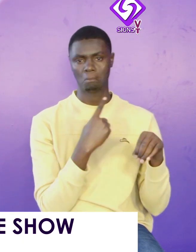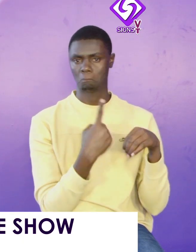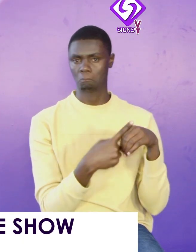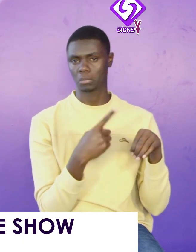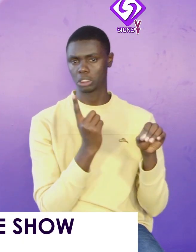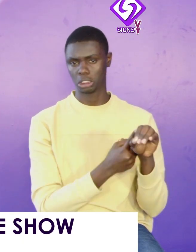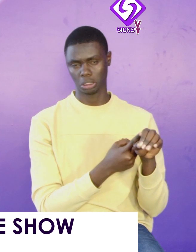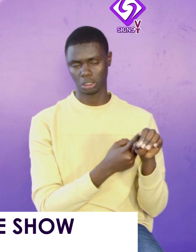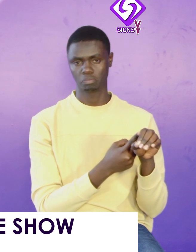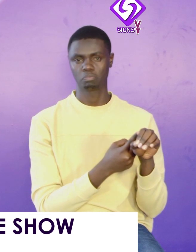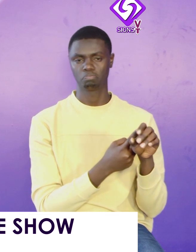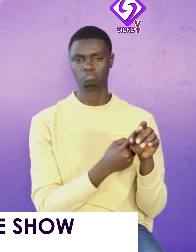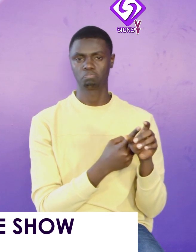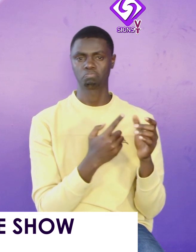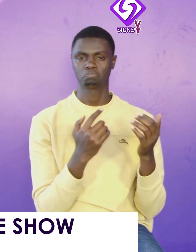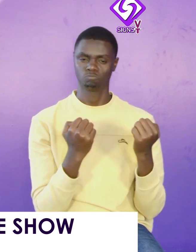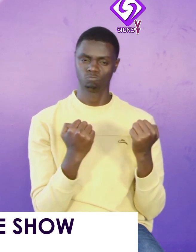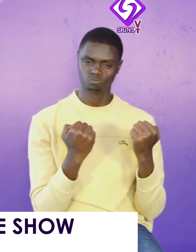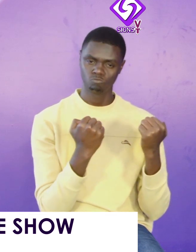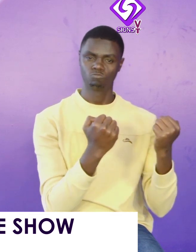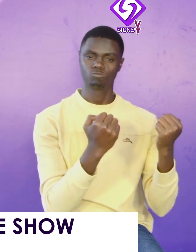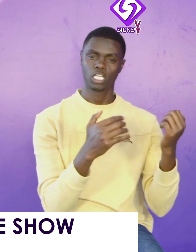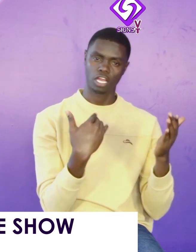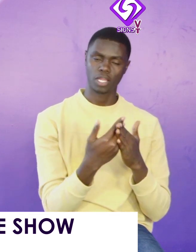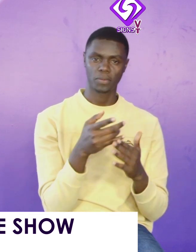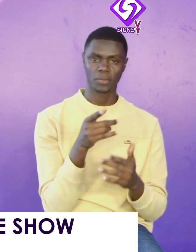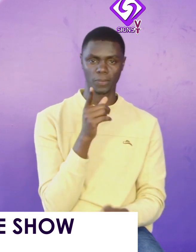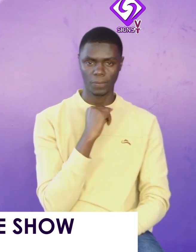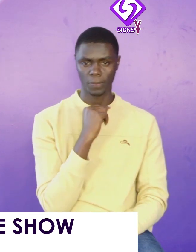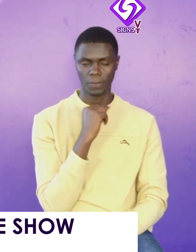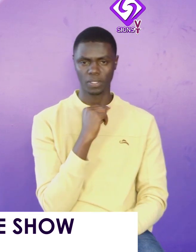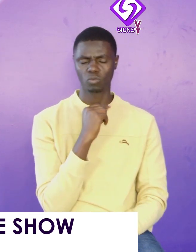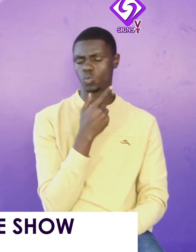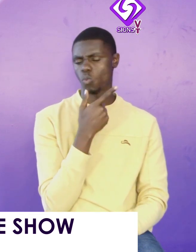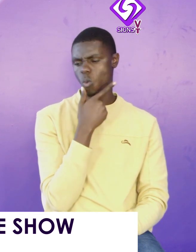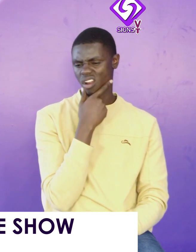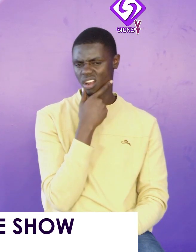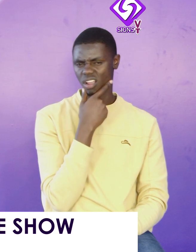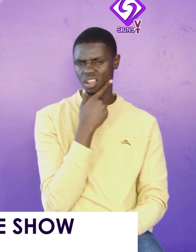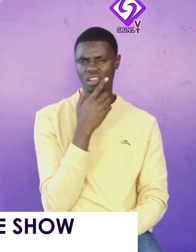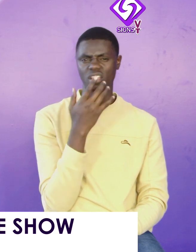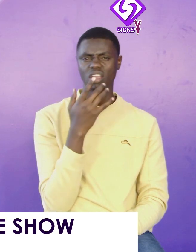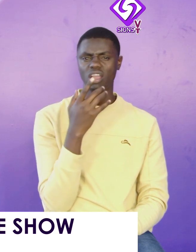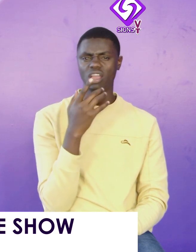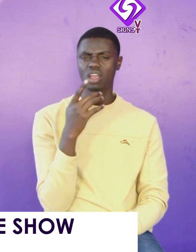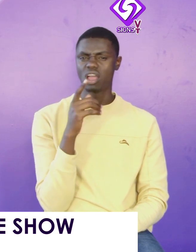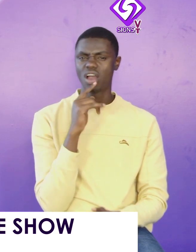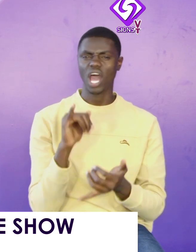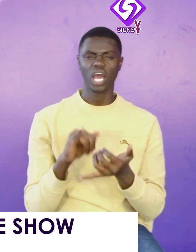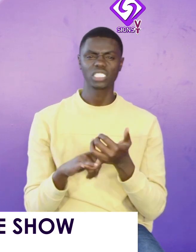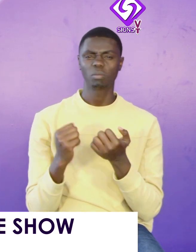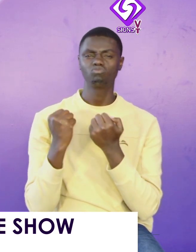Yeah, and just as she arrived, she was wondering why the husband's Range Rover was